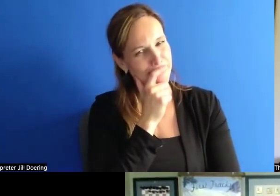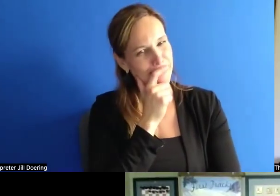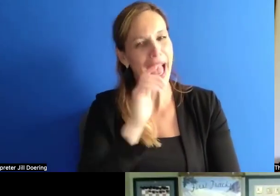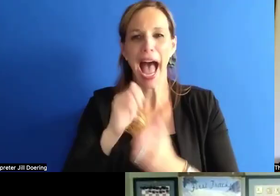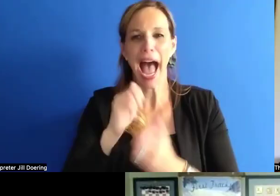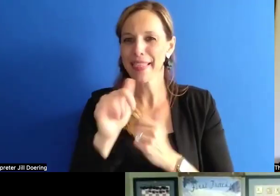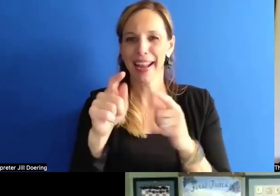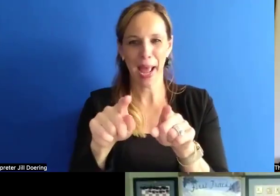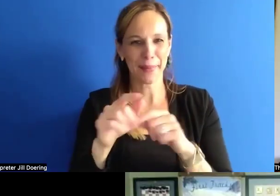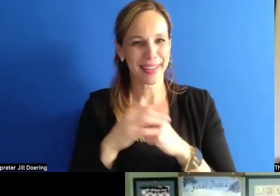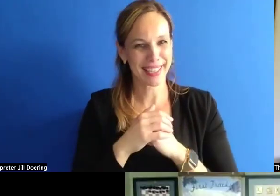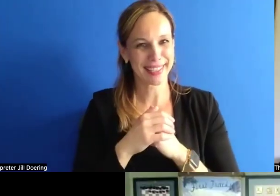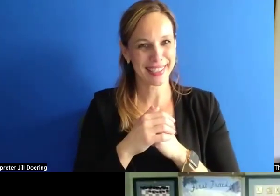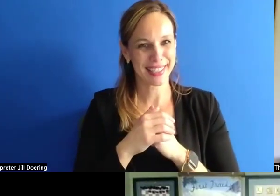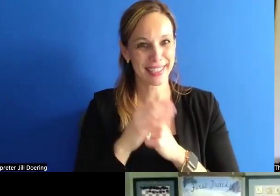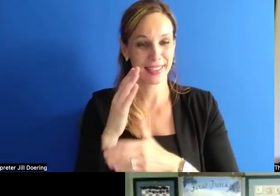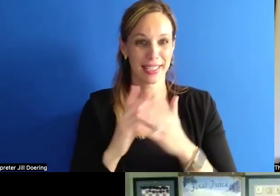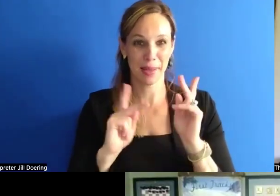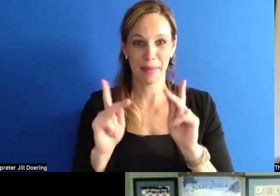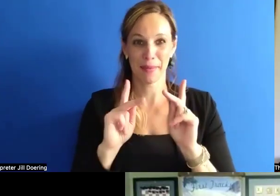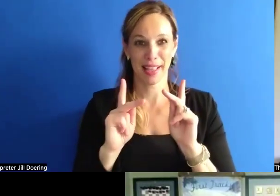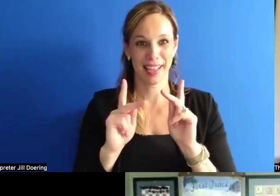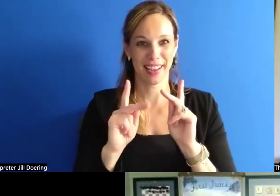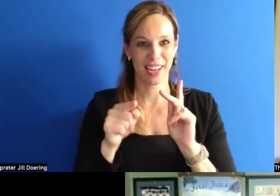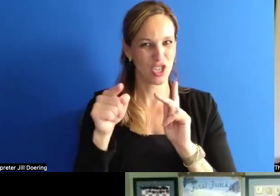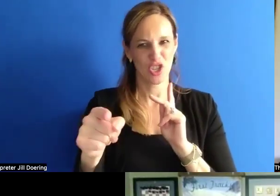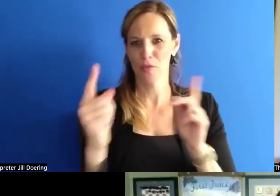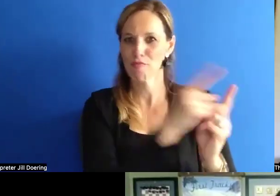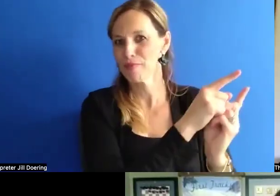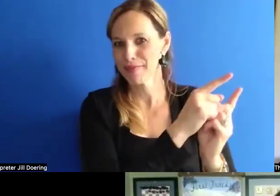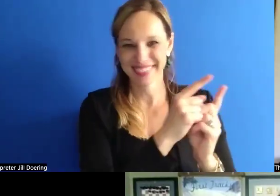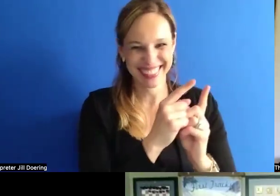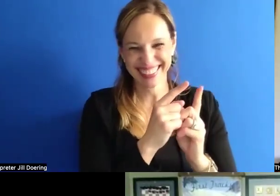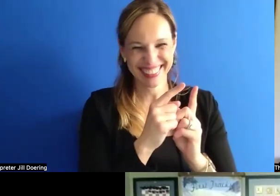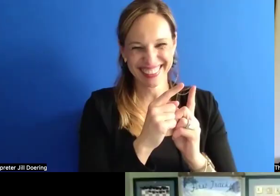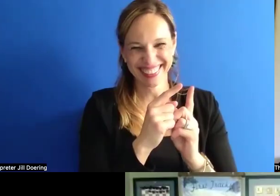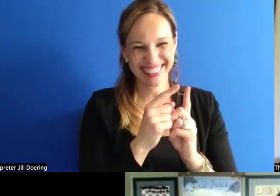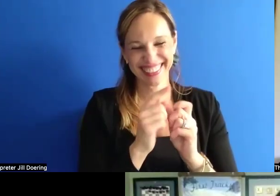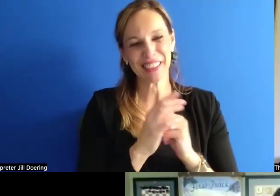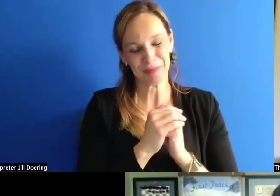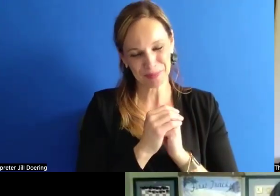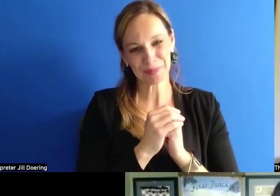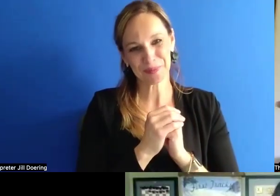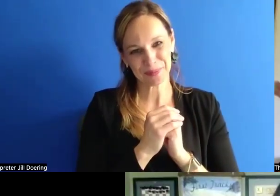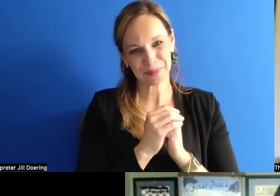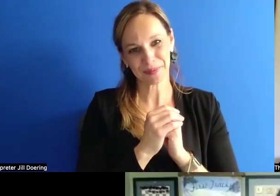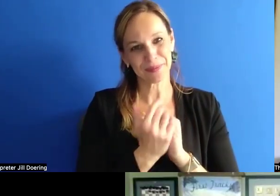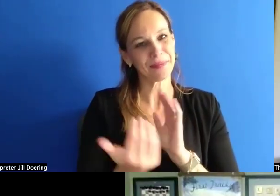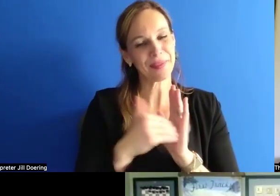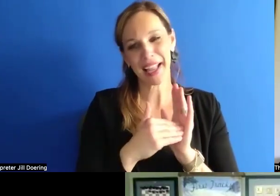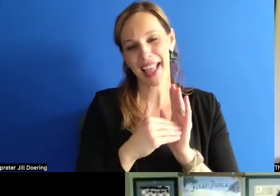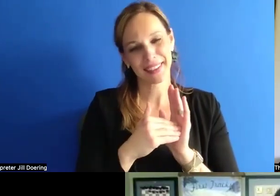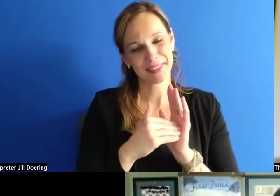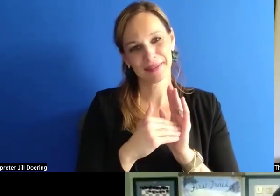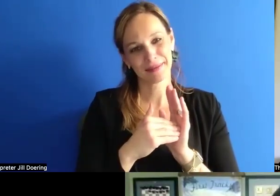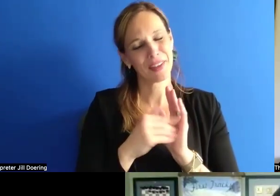Oh, because I know some of the ladies, I'm like, okay, she just one for wow, okay. But I mean, it was